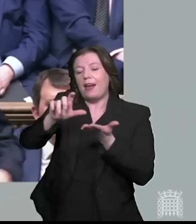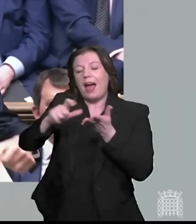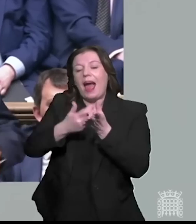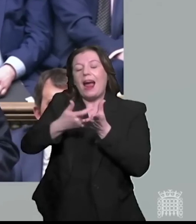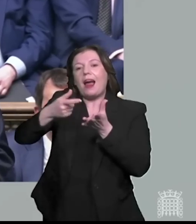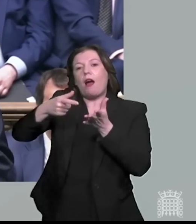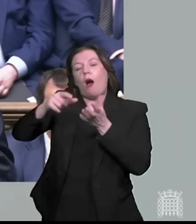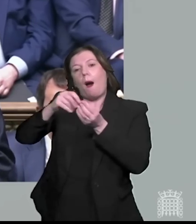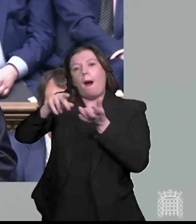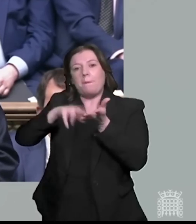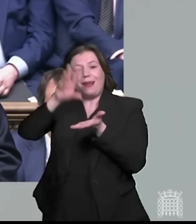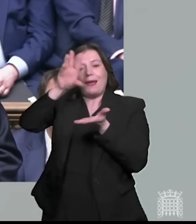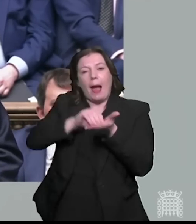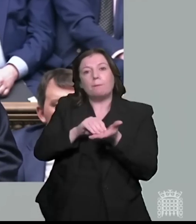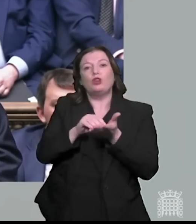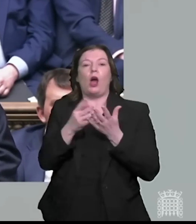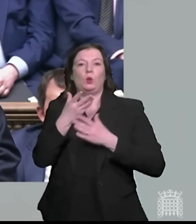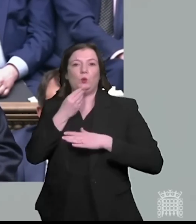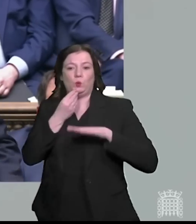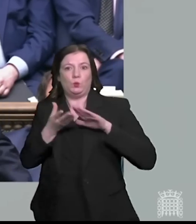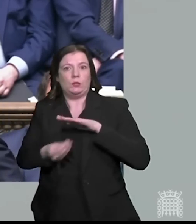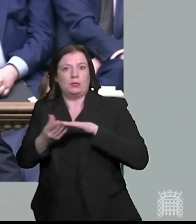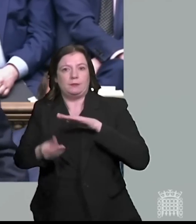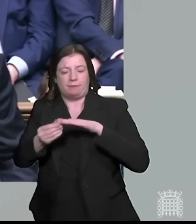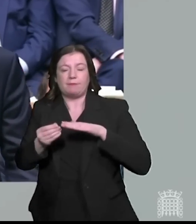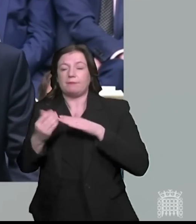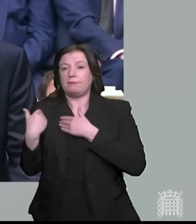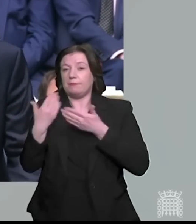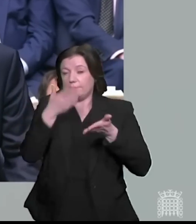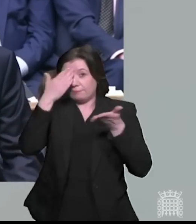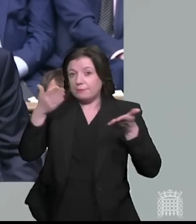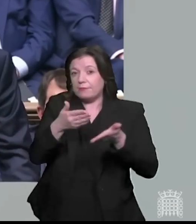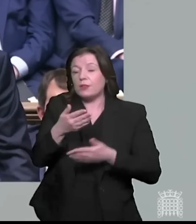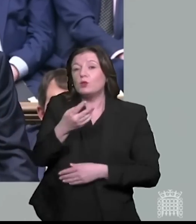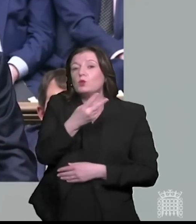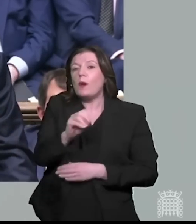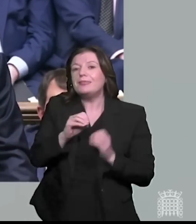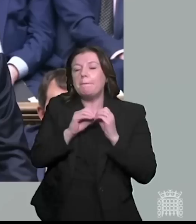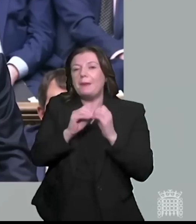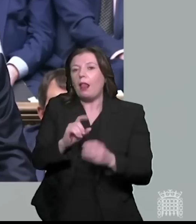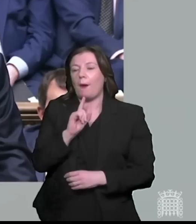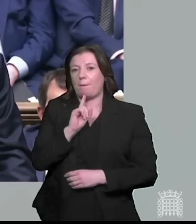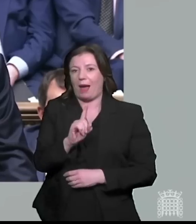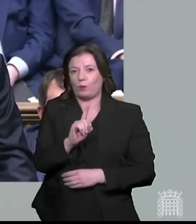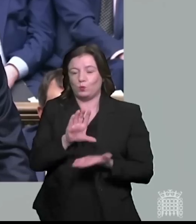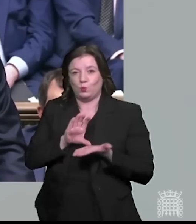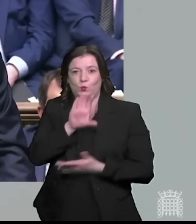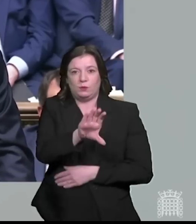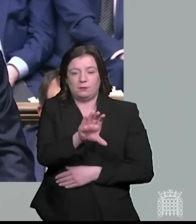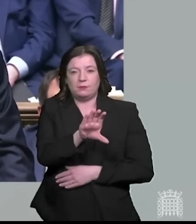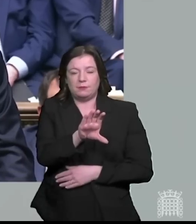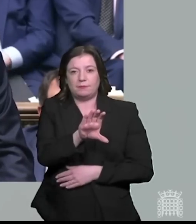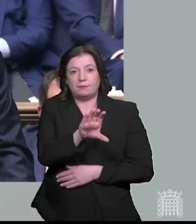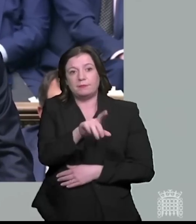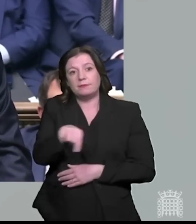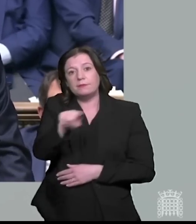capture, usage and storage. I'm allocating up to £20 billion of support